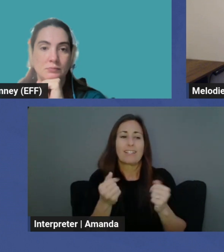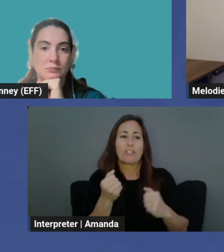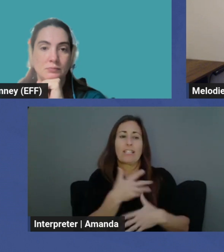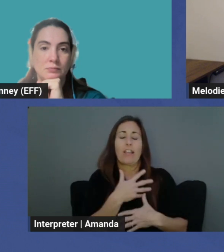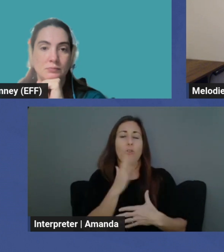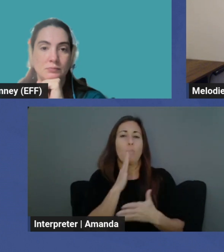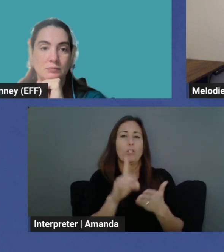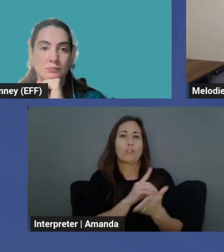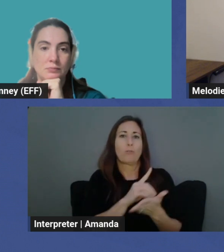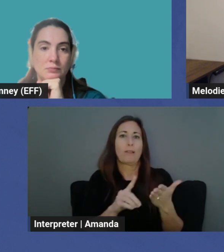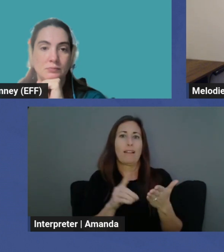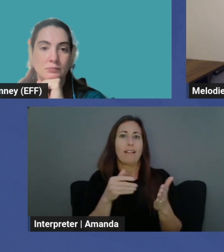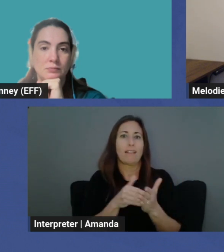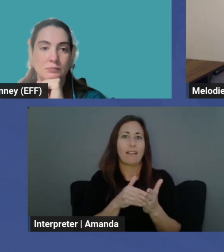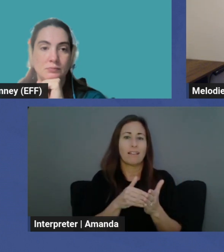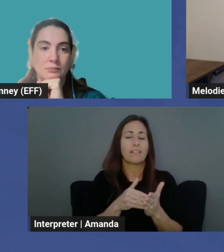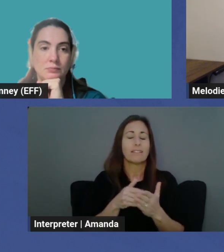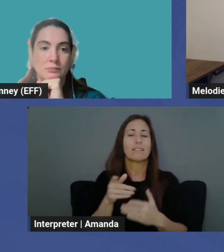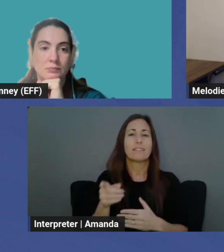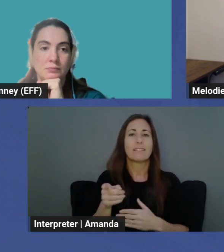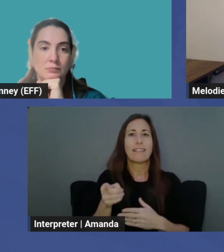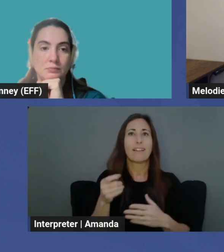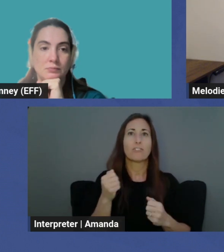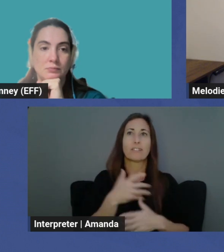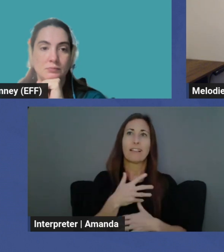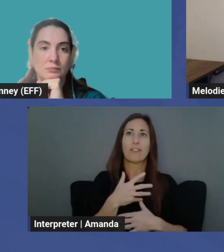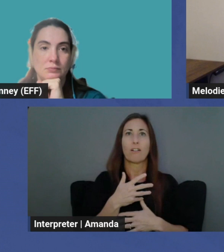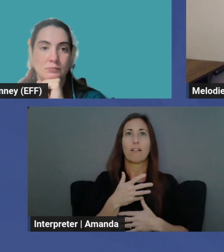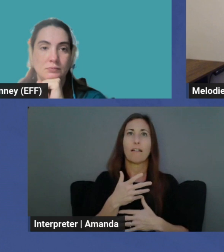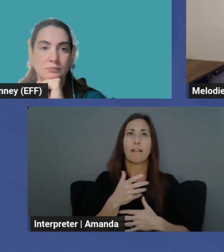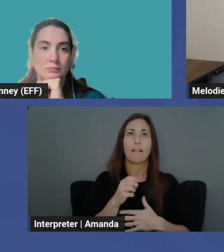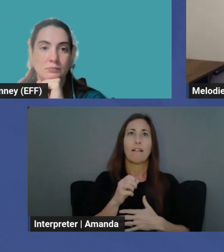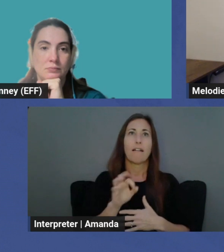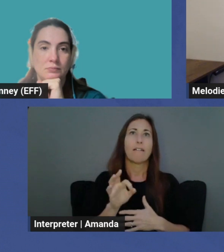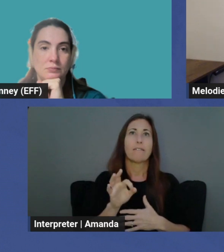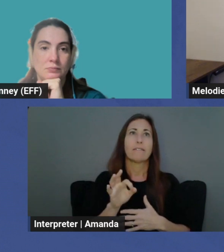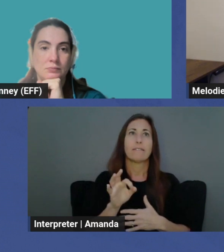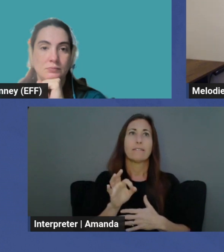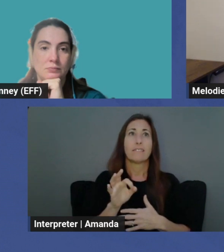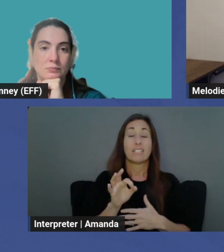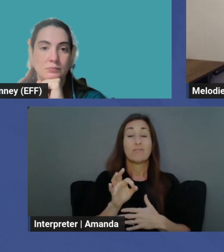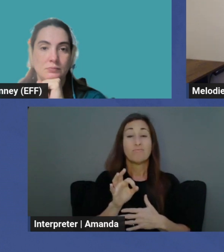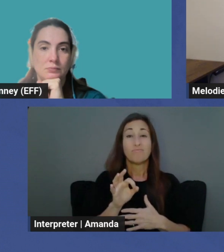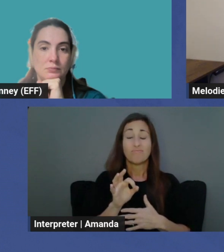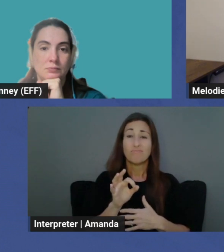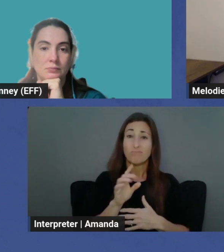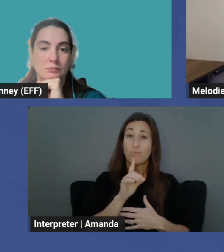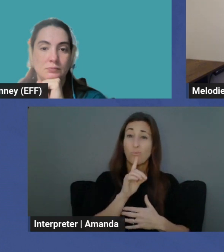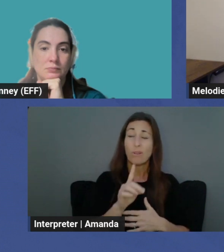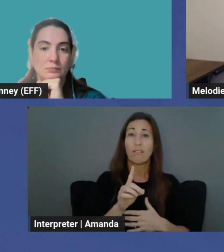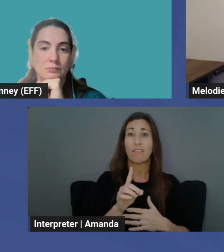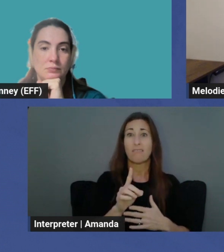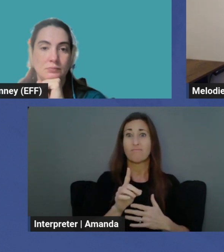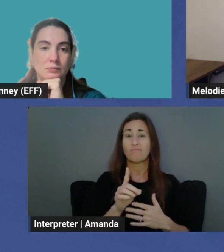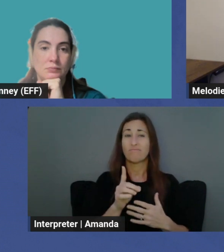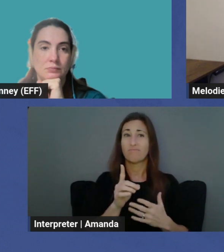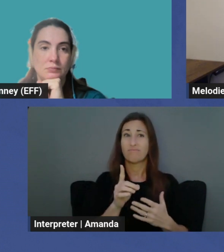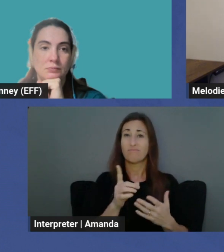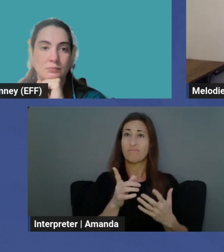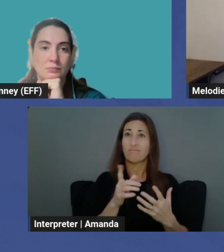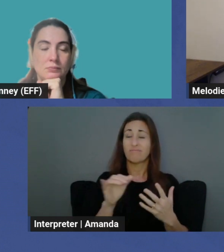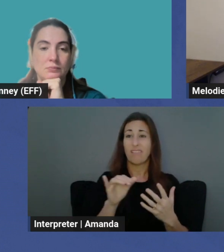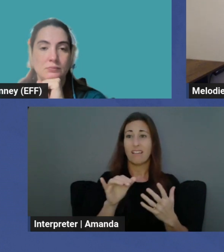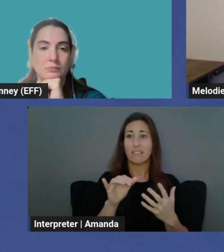discriminated against. They're scared of this very real kind of attack on their